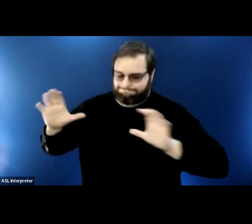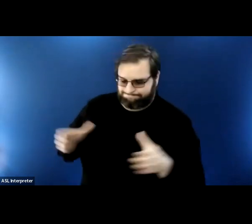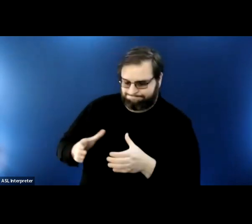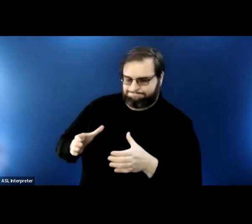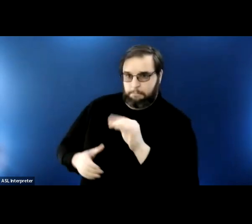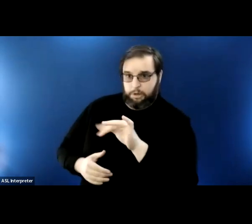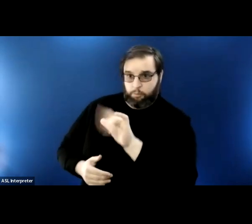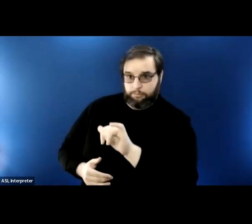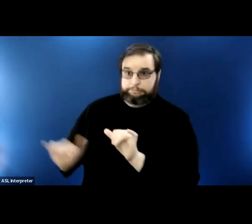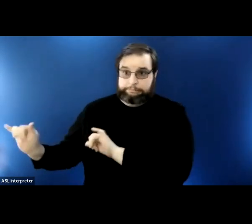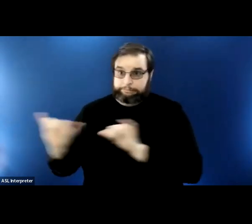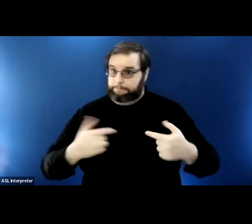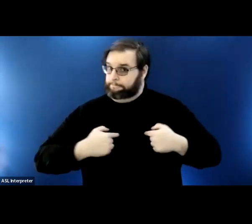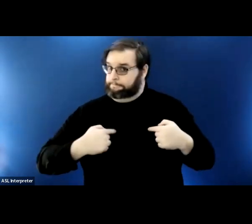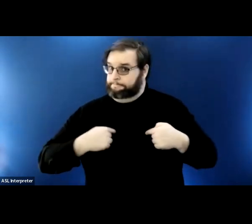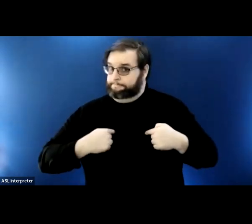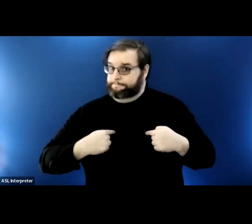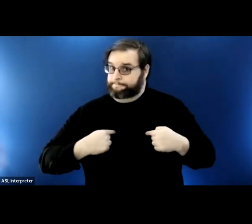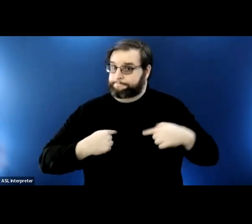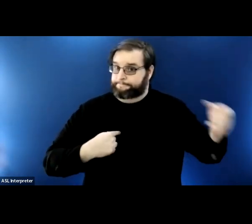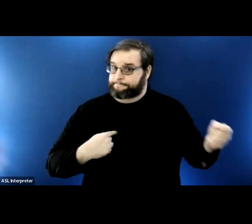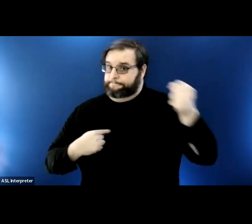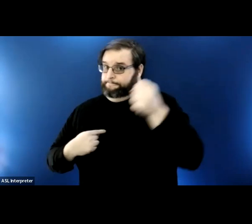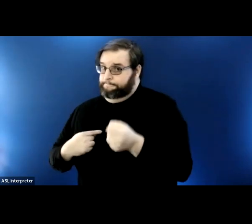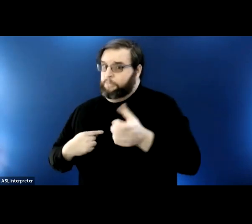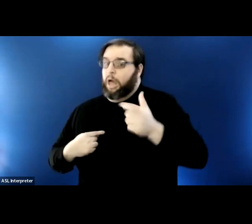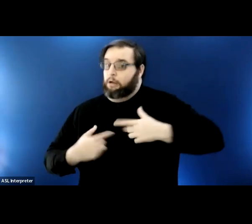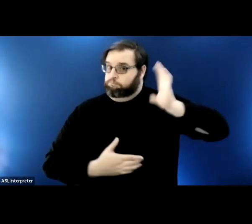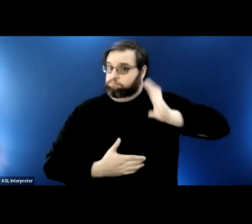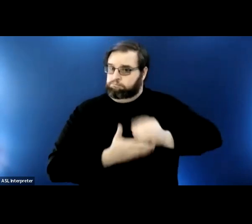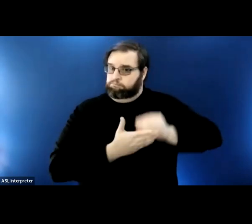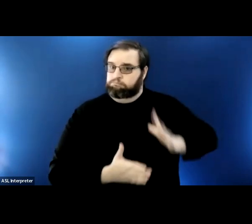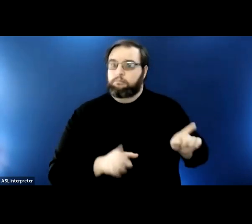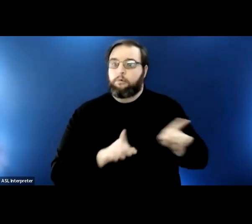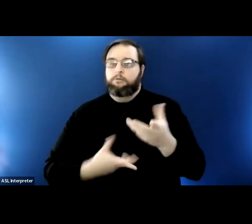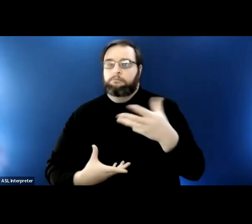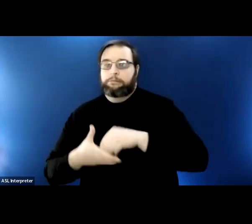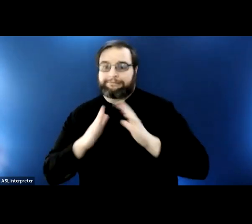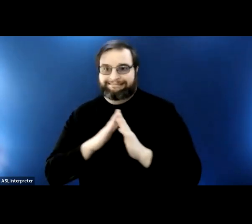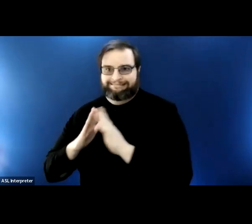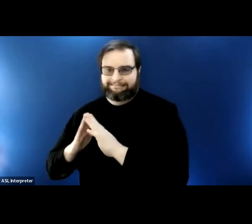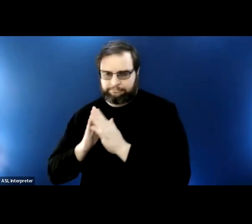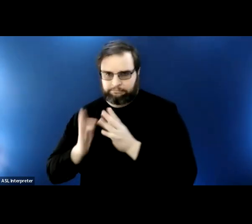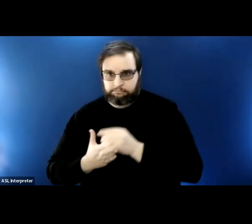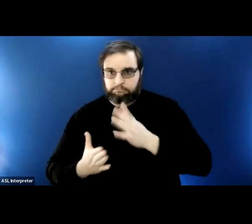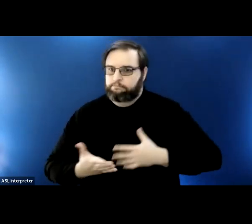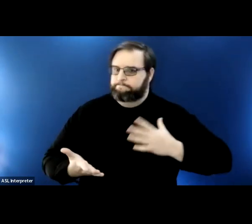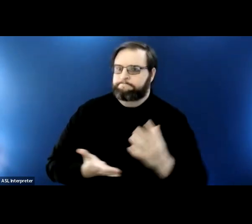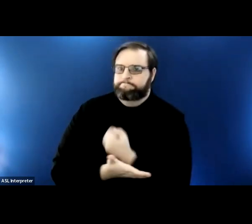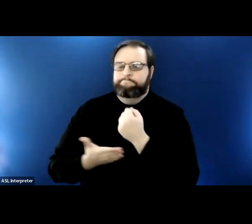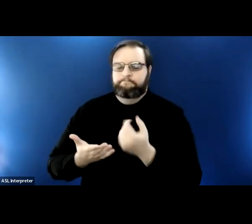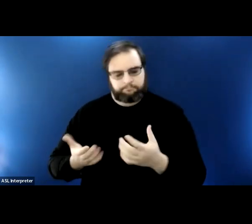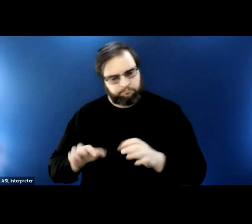like myself, and as when I was a student, and inner-city students, the opportunity to earn